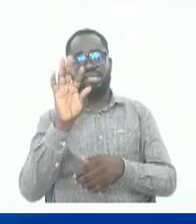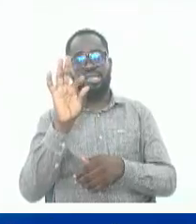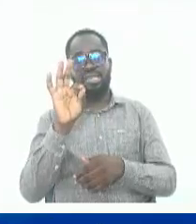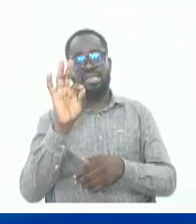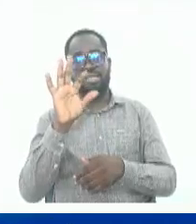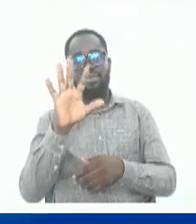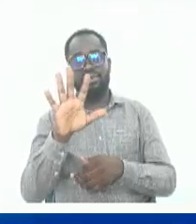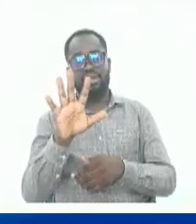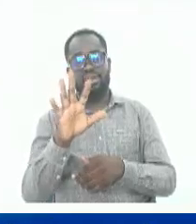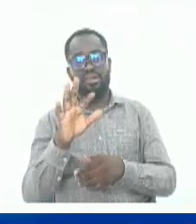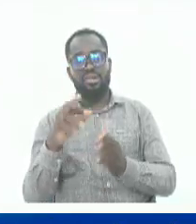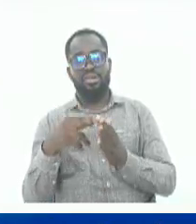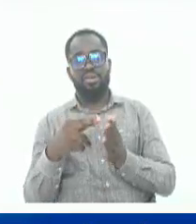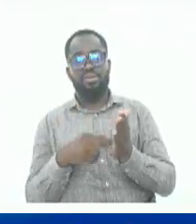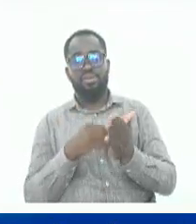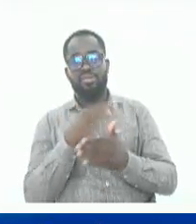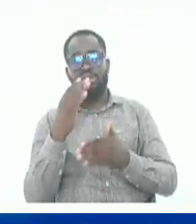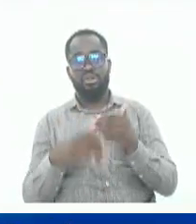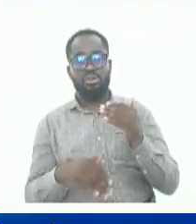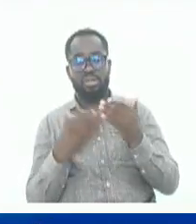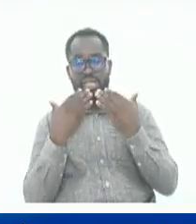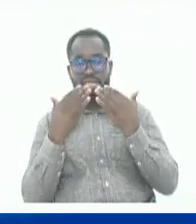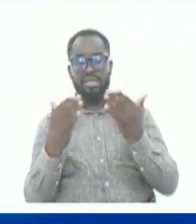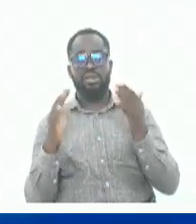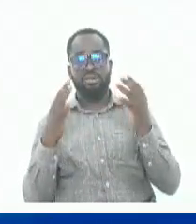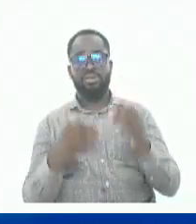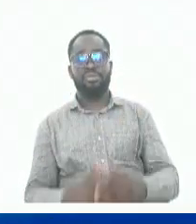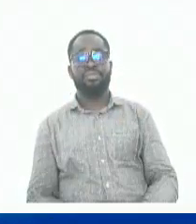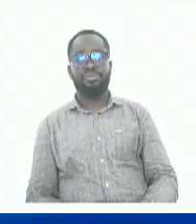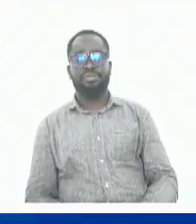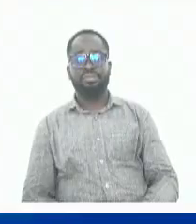I bring my report to a close, Mr. Chairman. Thank you.